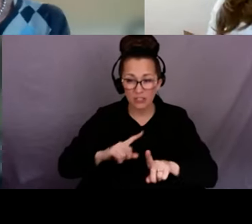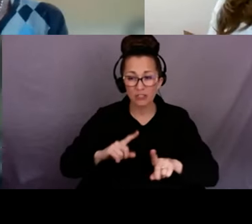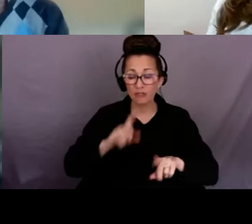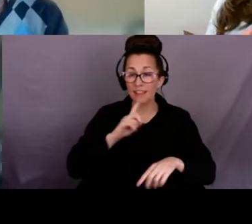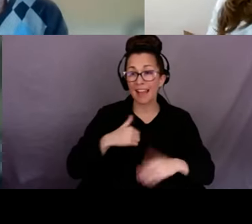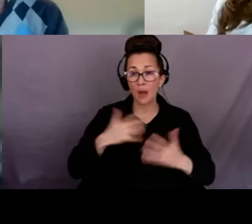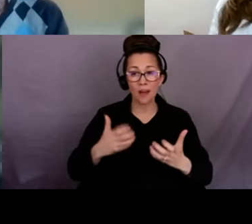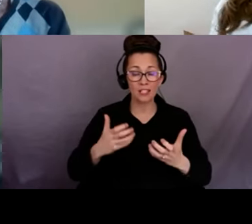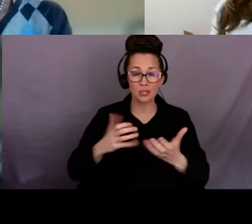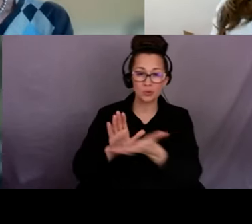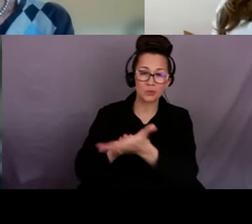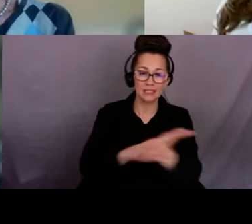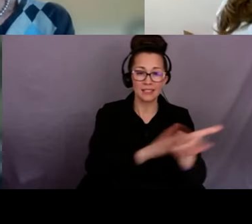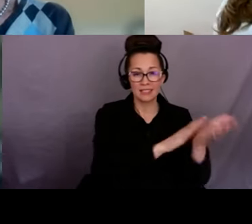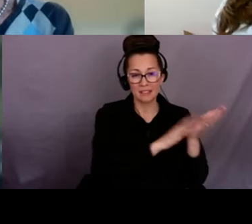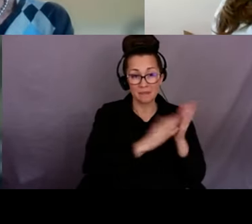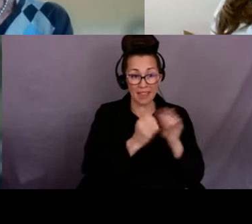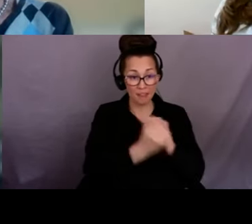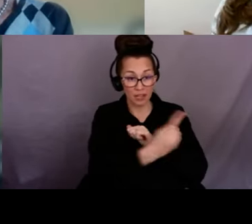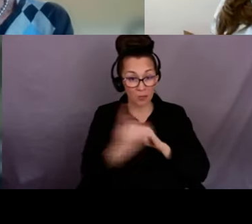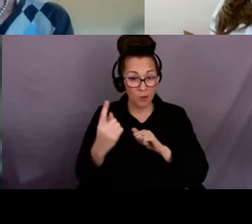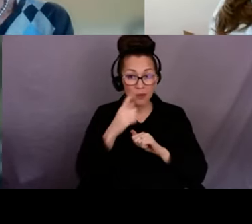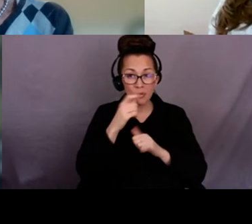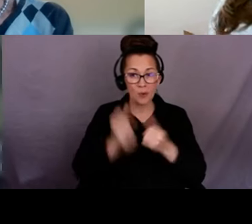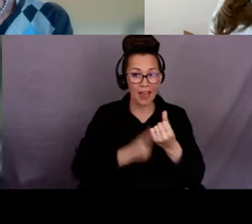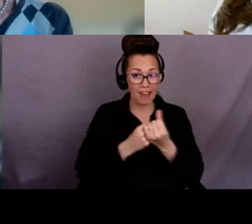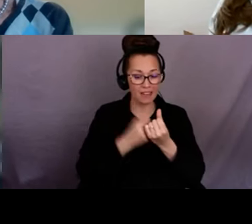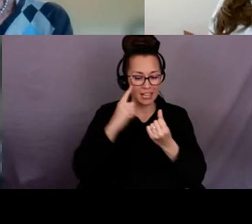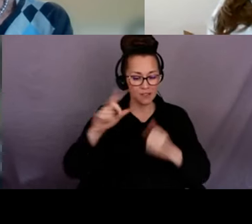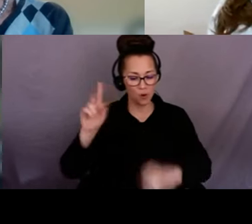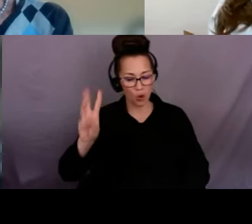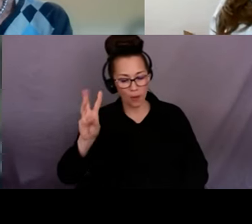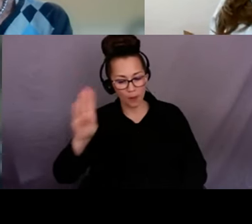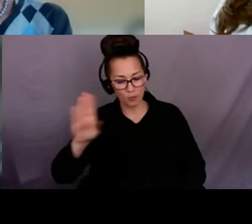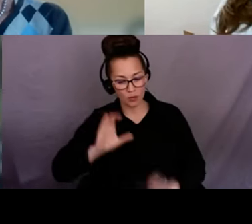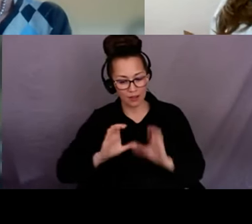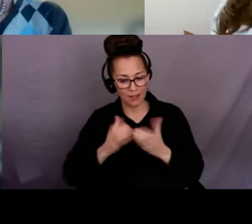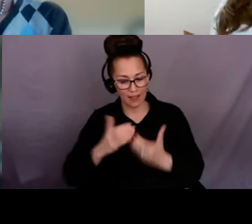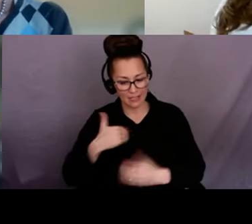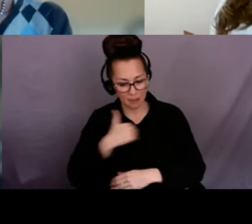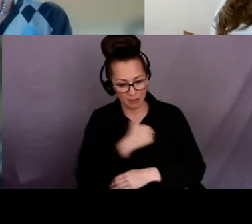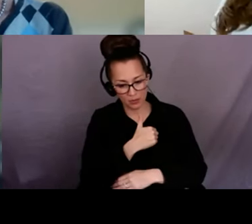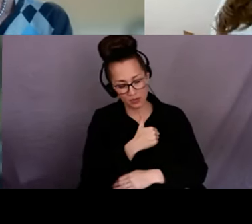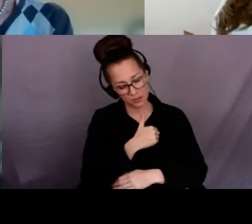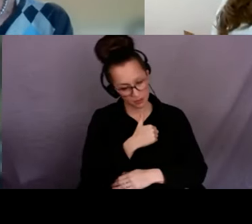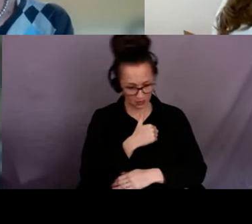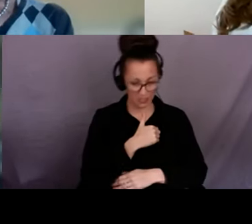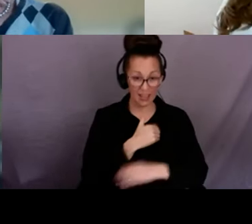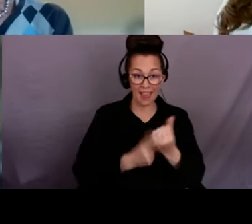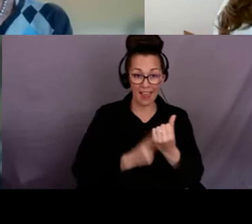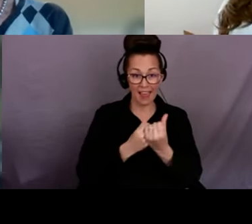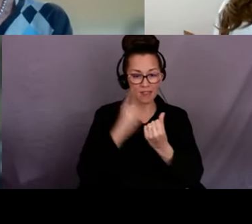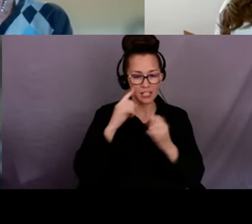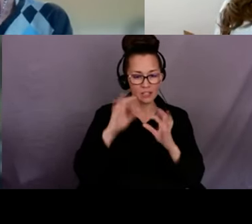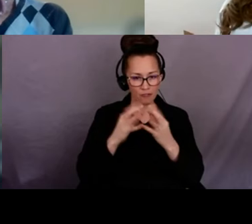a shout out to everybody who advocates on behalf of the class members, who advocates on behalf of their family members, because your day